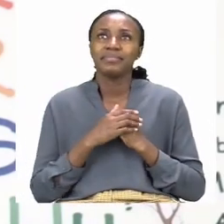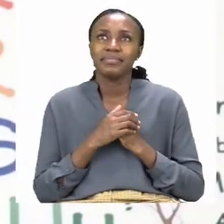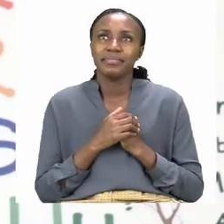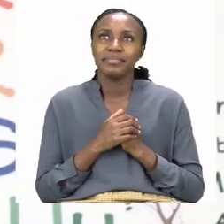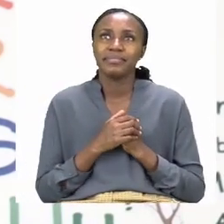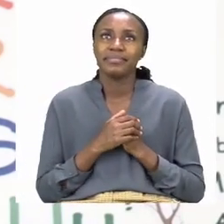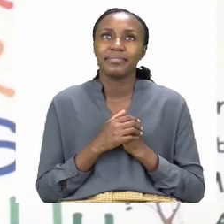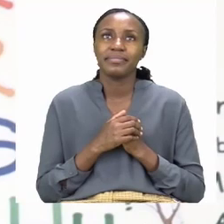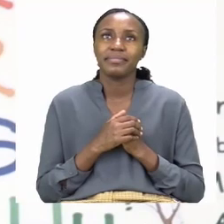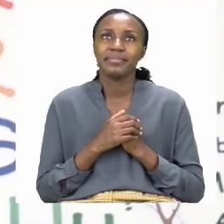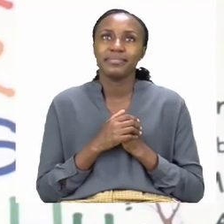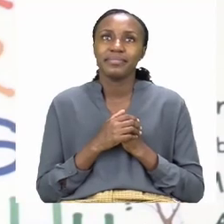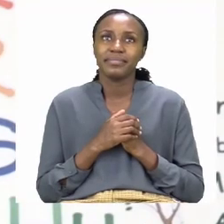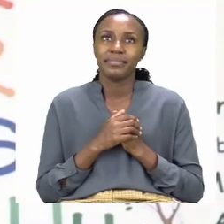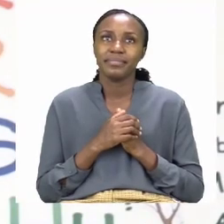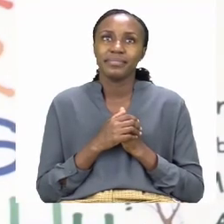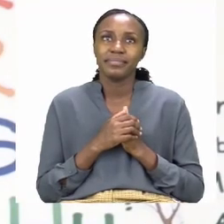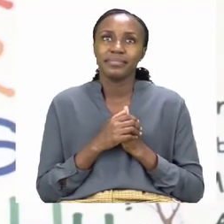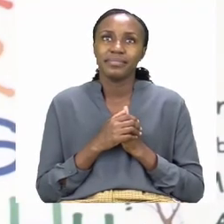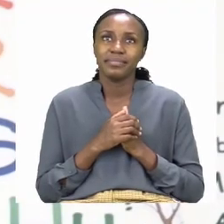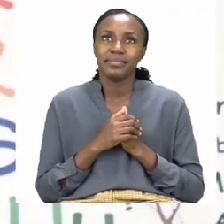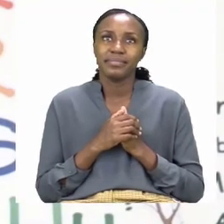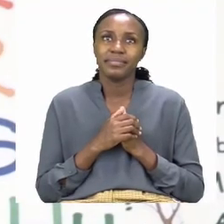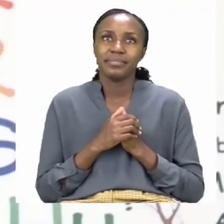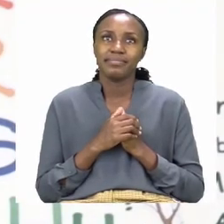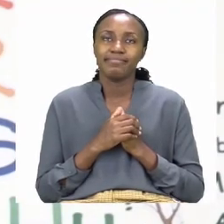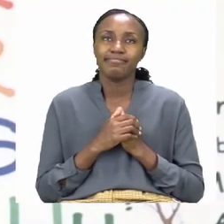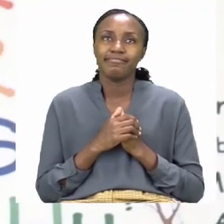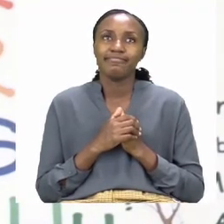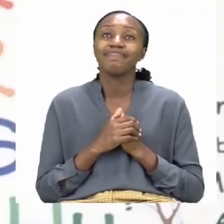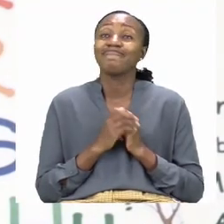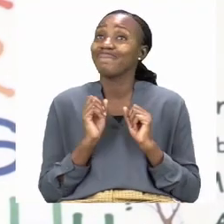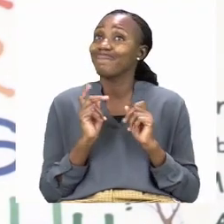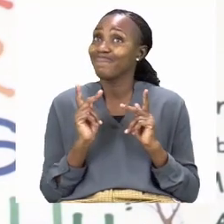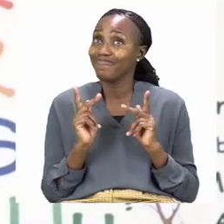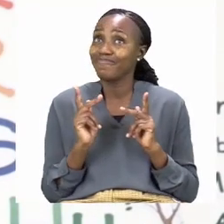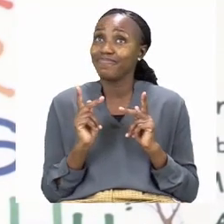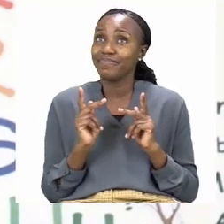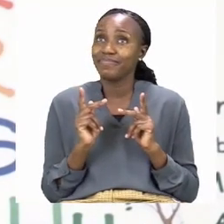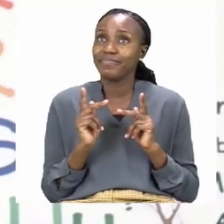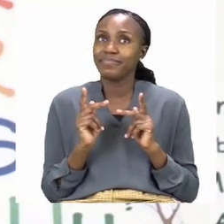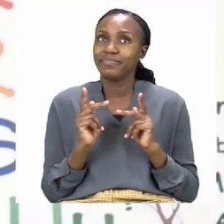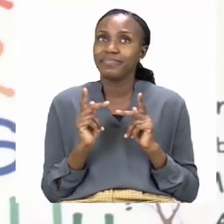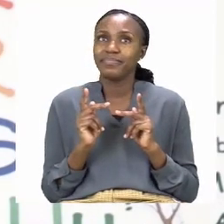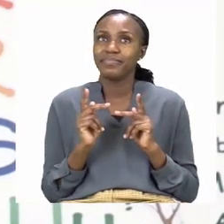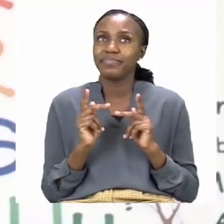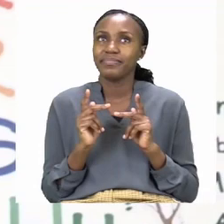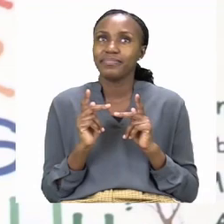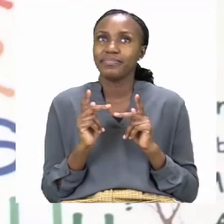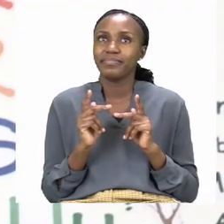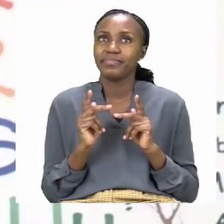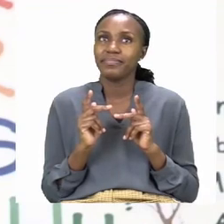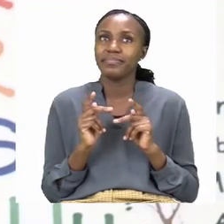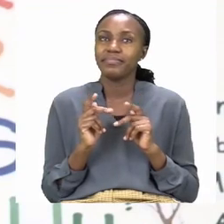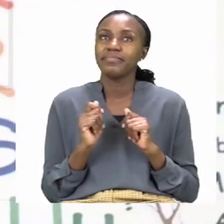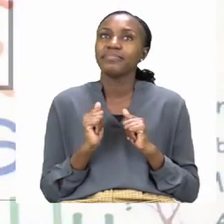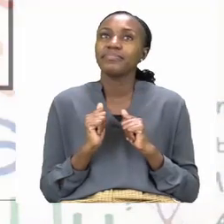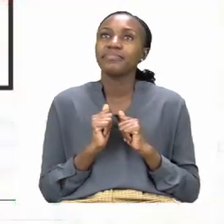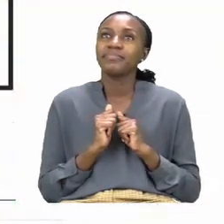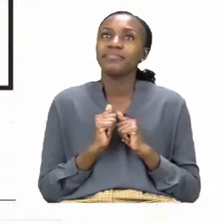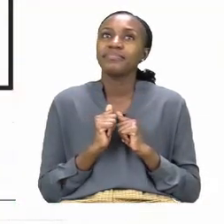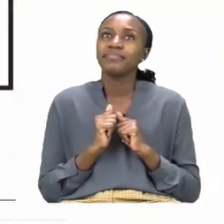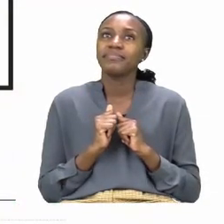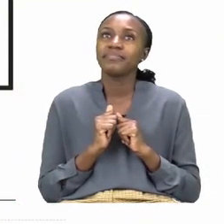the spaces provided on your booklet. All right. Now let's look at the next part of